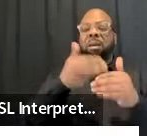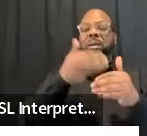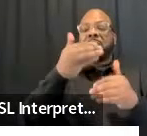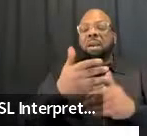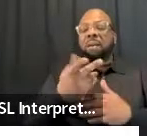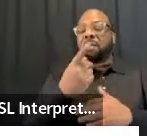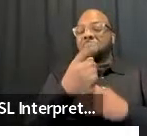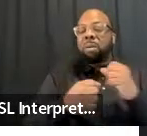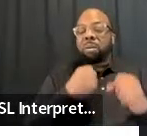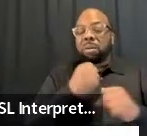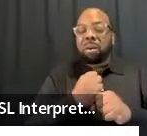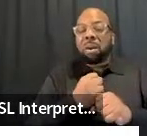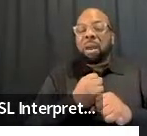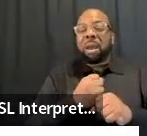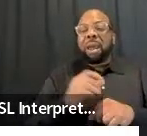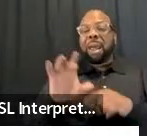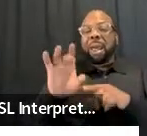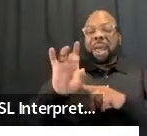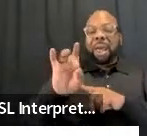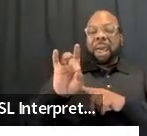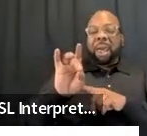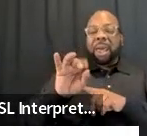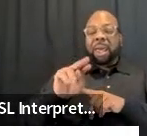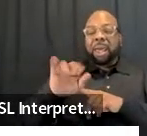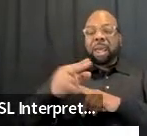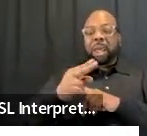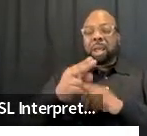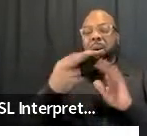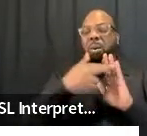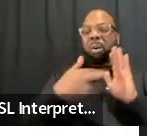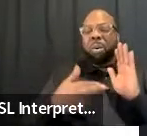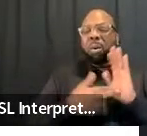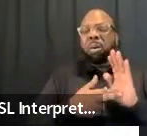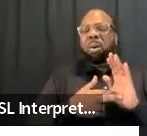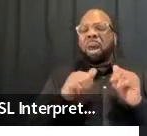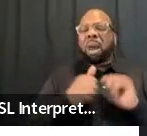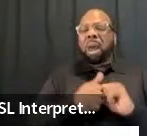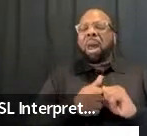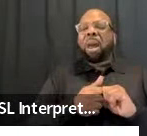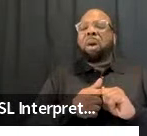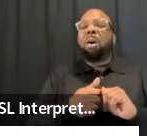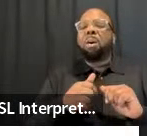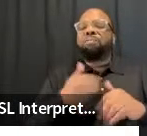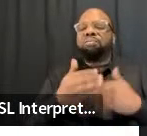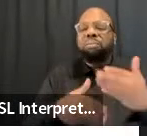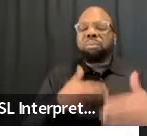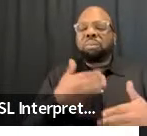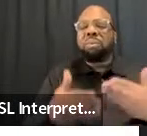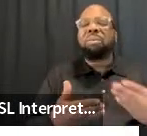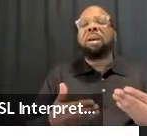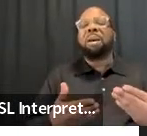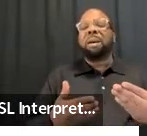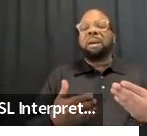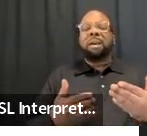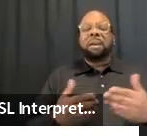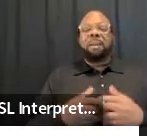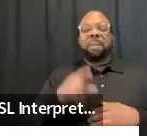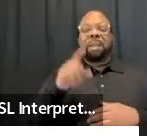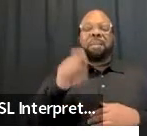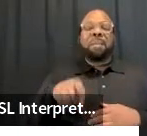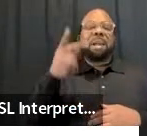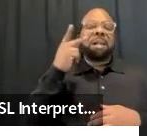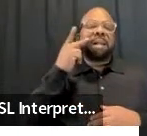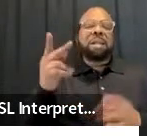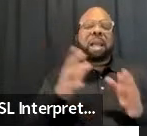Administering this 8-inch rule is also very complex. It requires an analysis of each wall type at every story of the building to see how